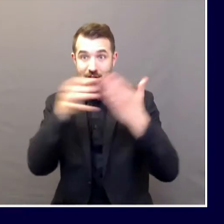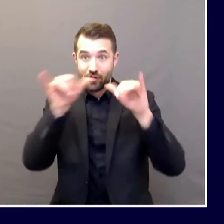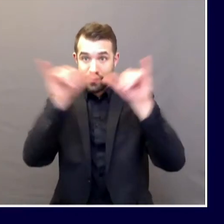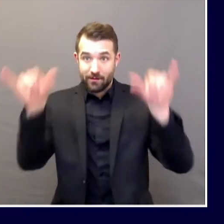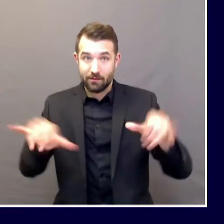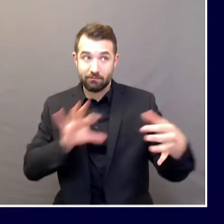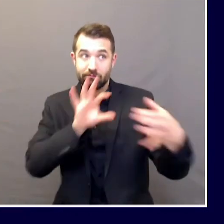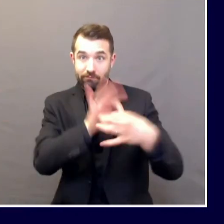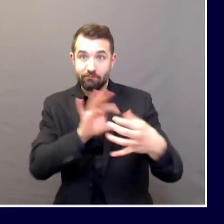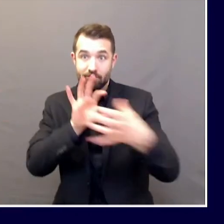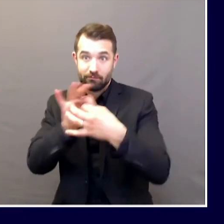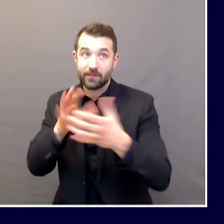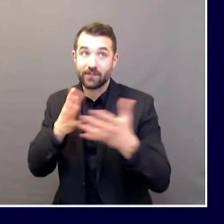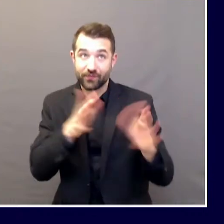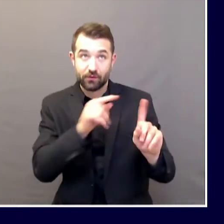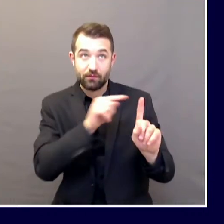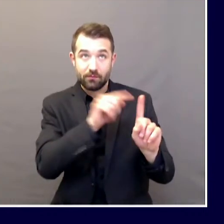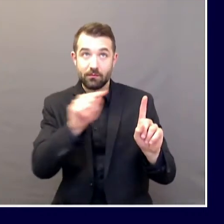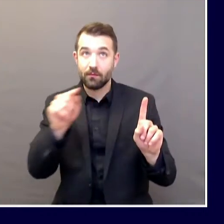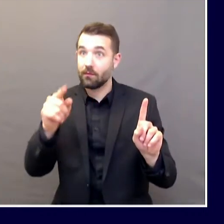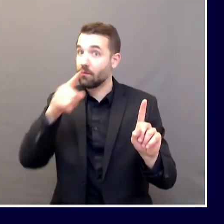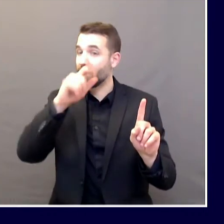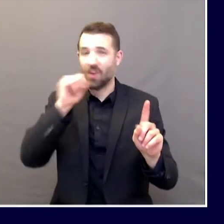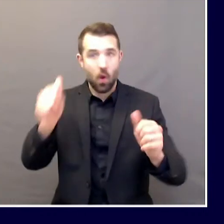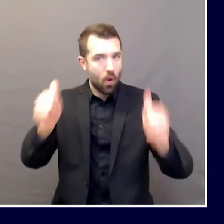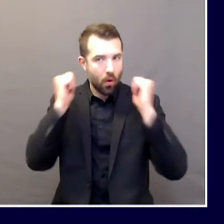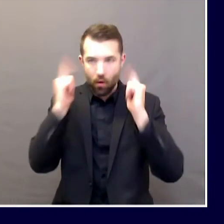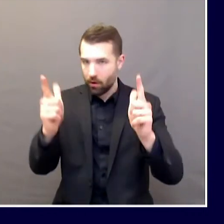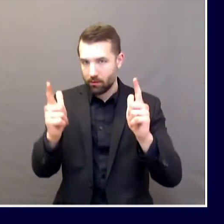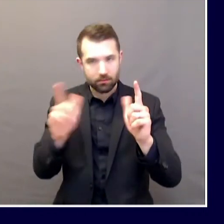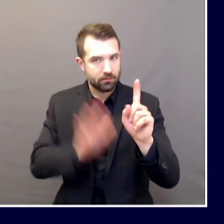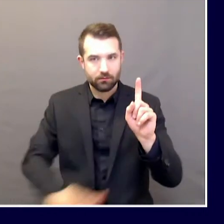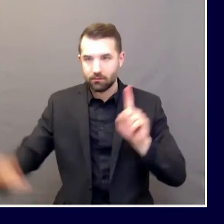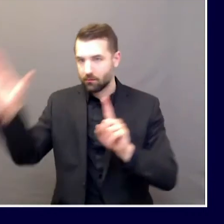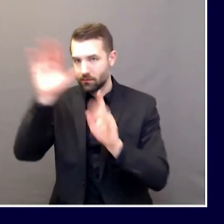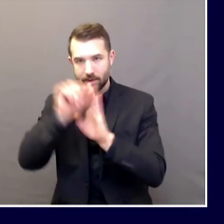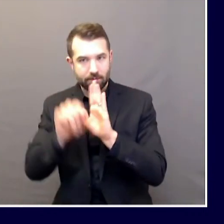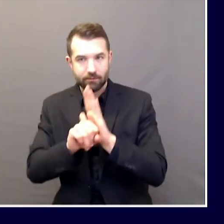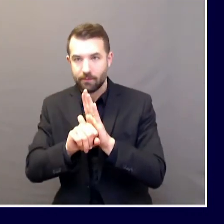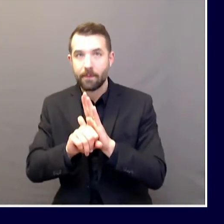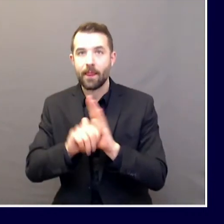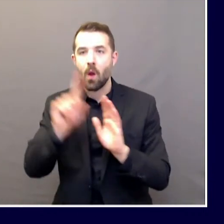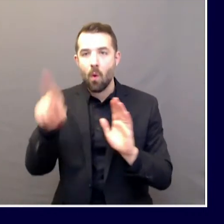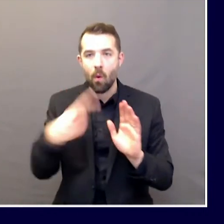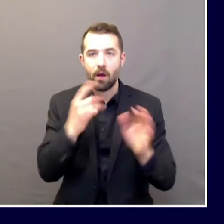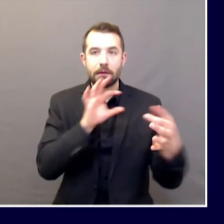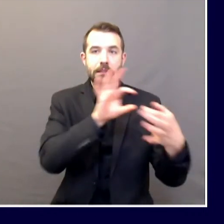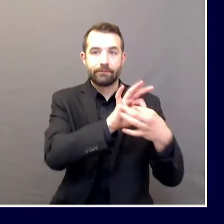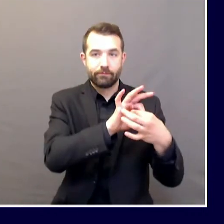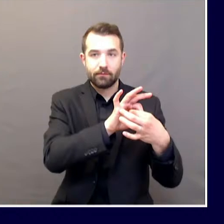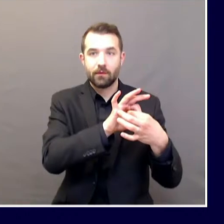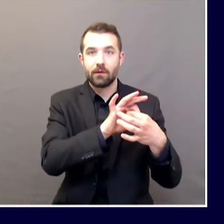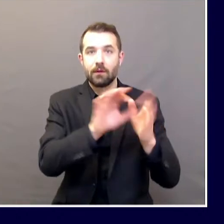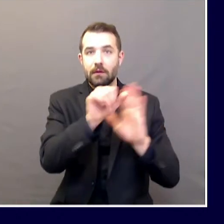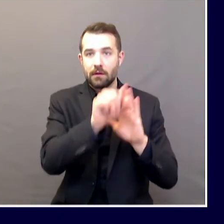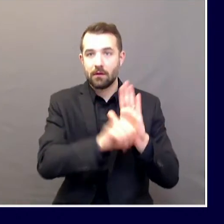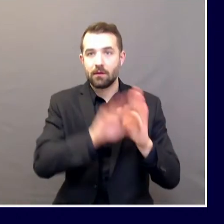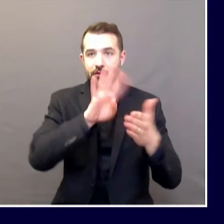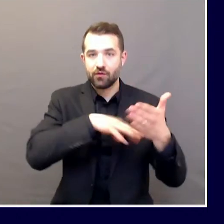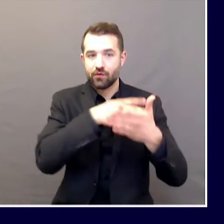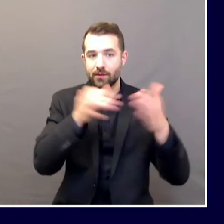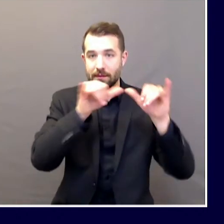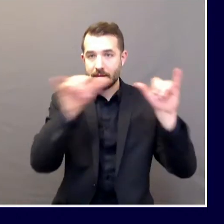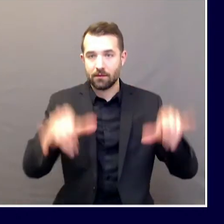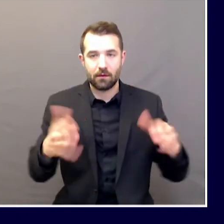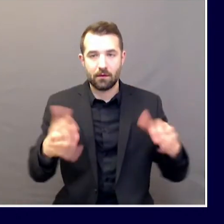not be for every single site in Maine. Again, we'll have a lot more details about that, but that is the direction we're going to